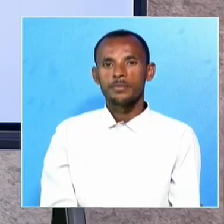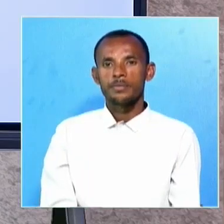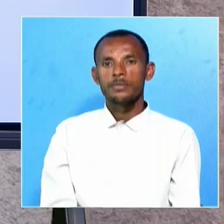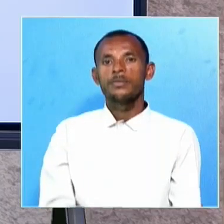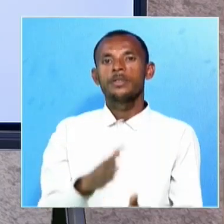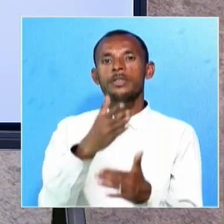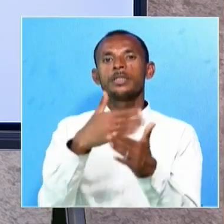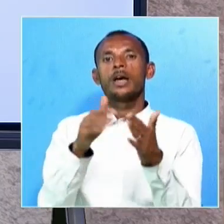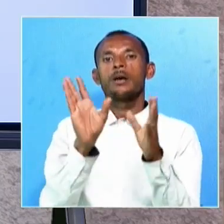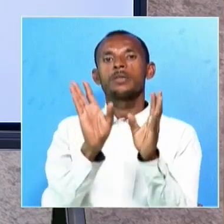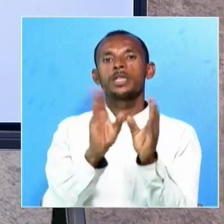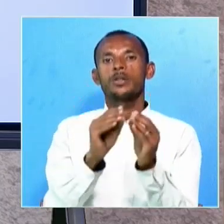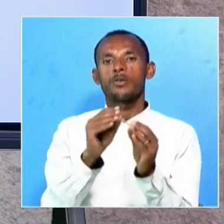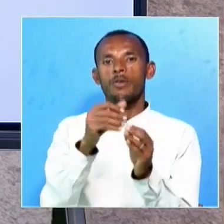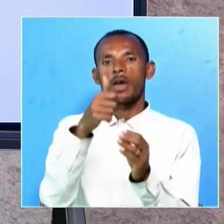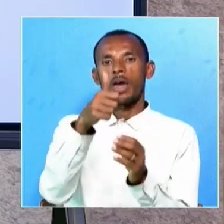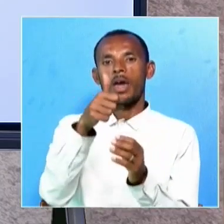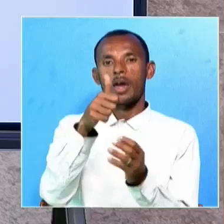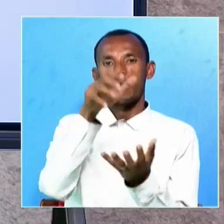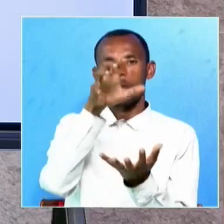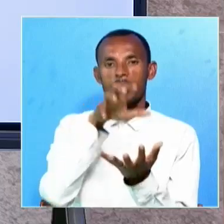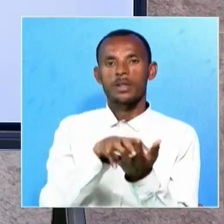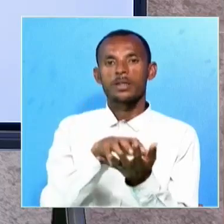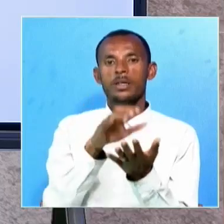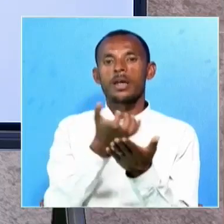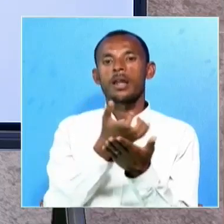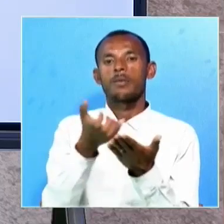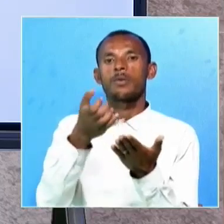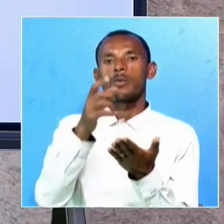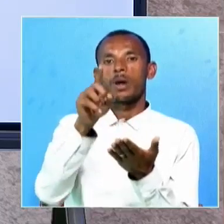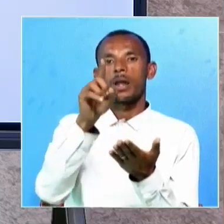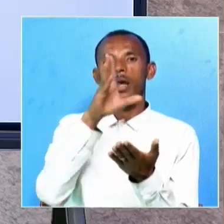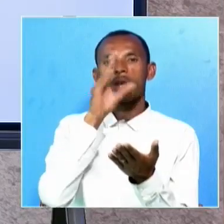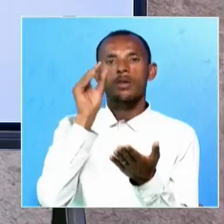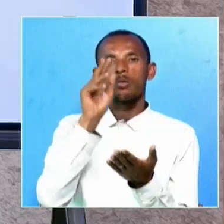Subset of set A contains the elements 1 and 2.